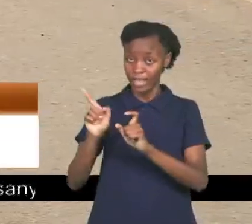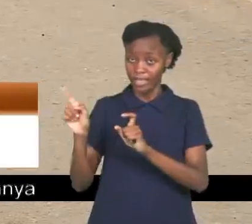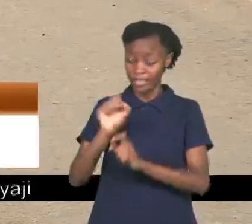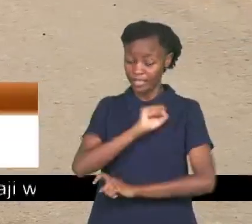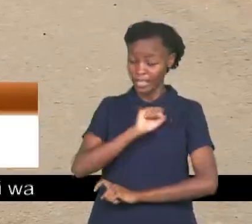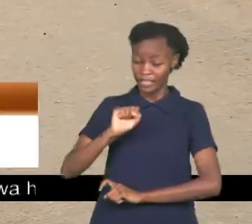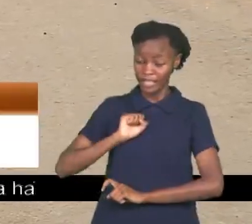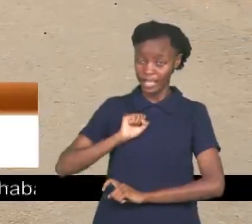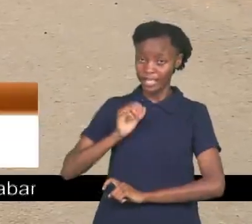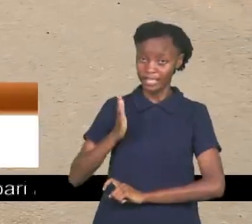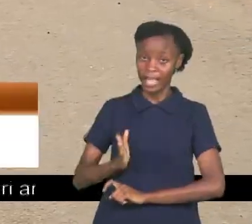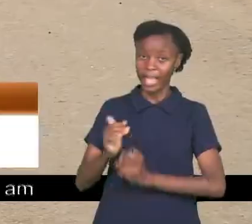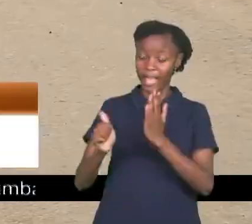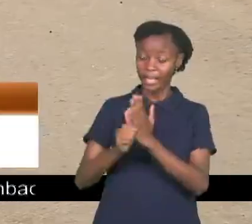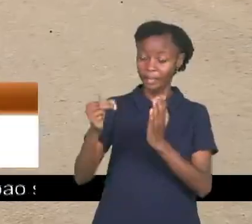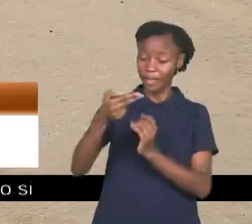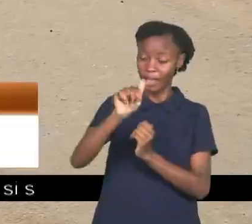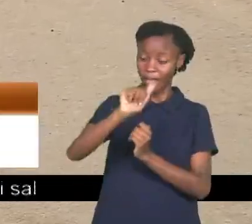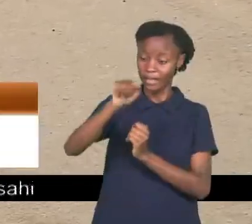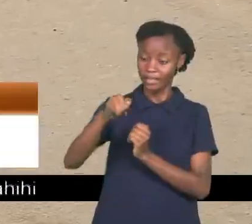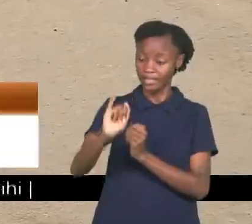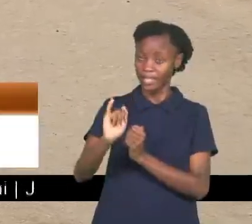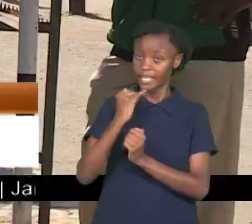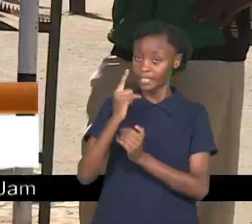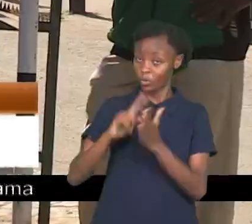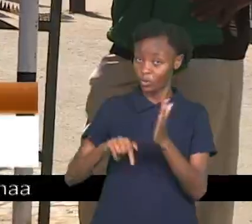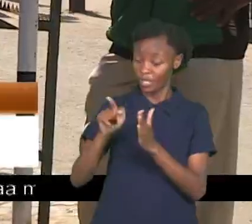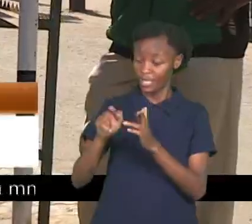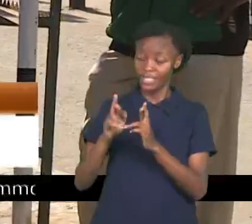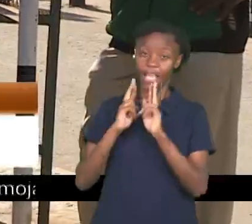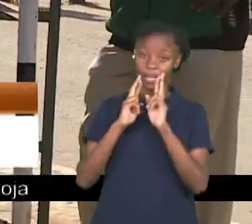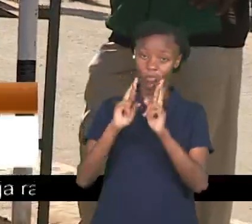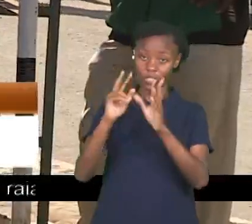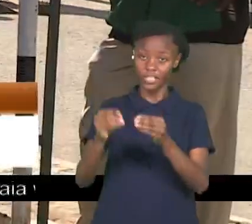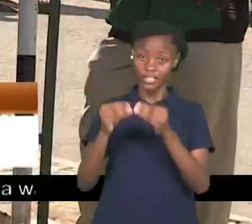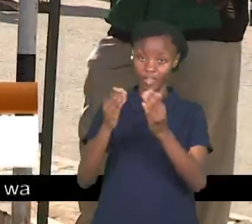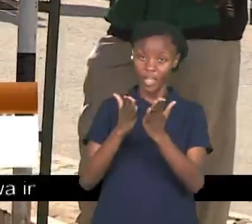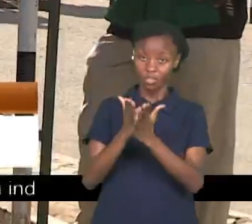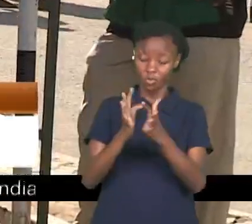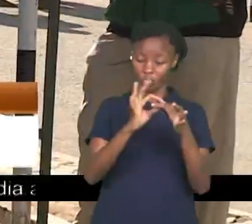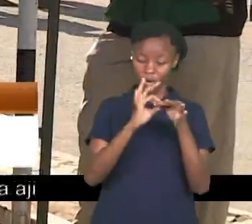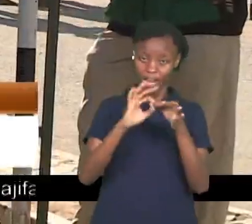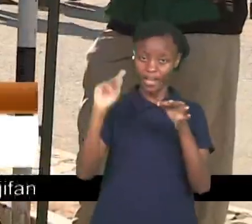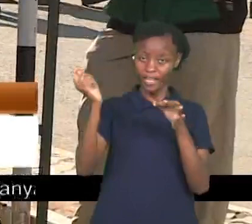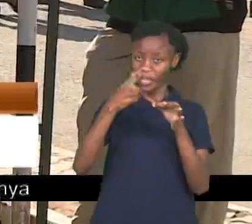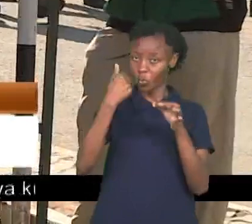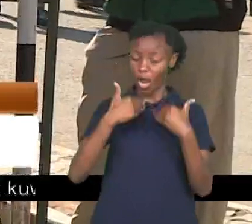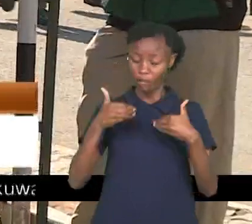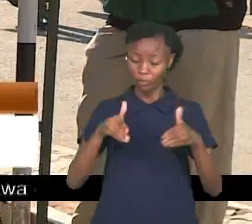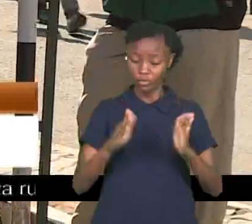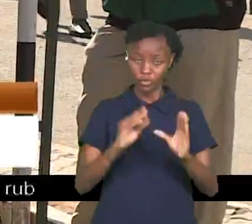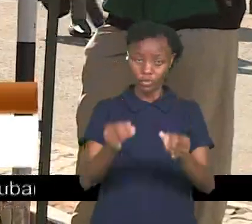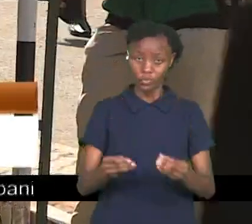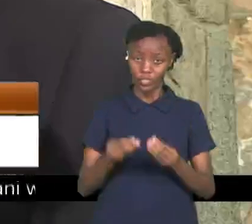wa Garissa Yusuf Haji amedokeza kuwa ripoti hiyo imeundwa kwa ushirikiano na Wakenya waliopata nafasi ya kuwasilisha mapendekezo